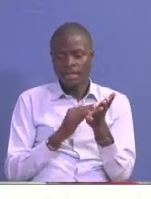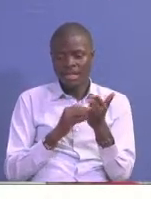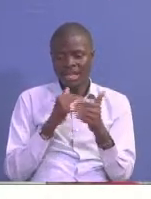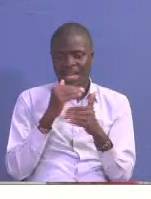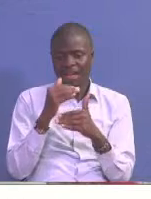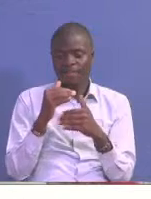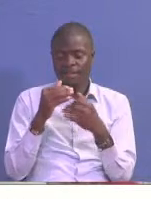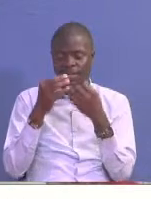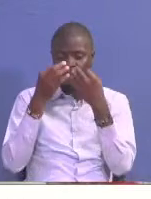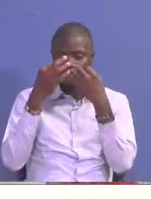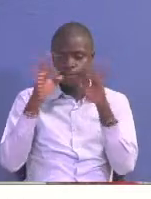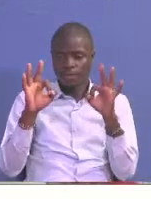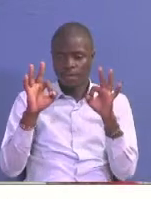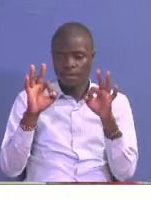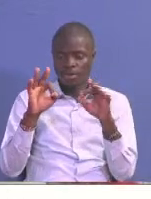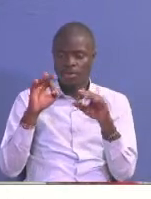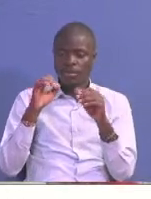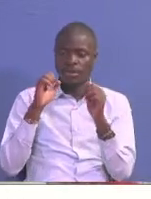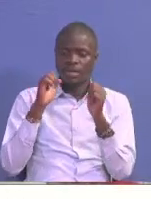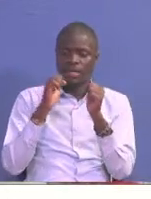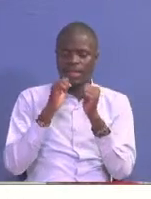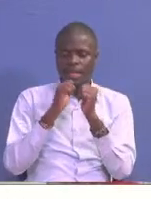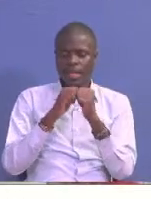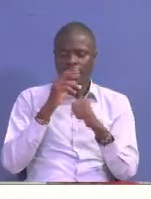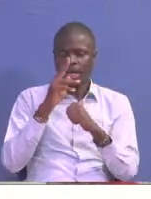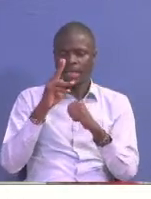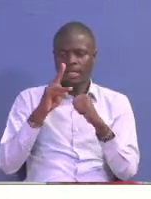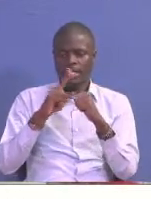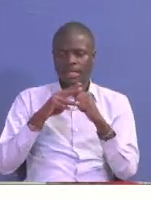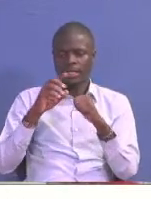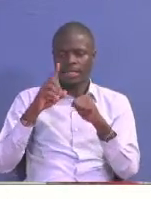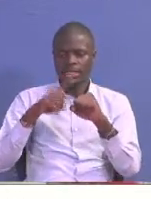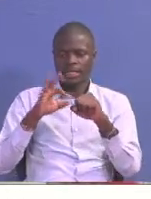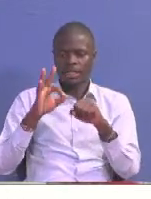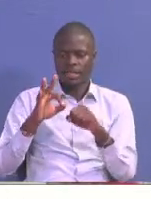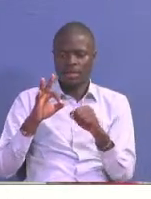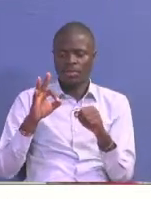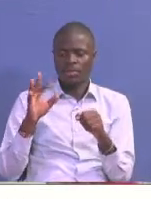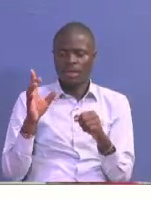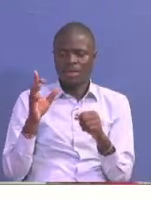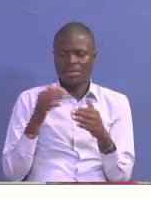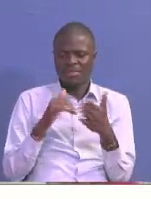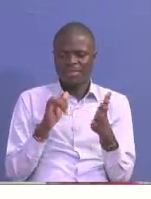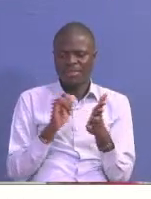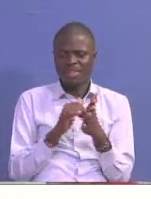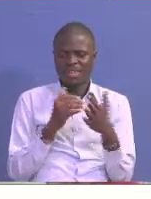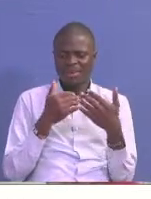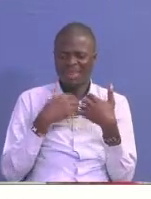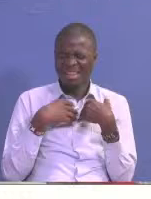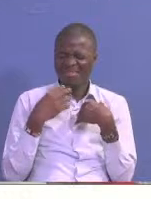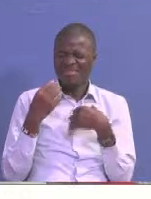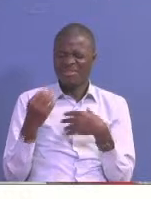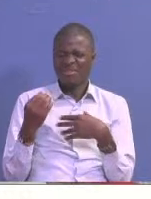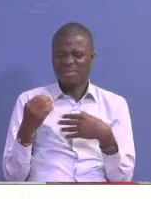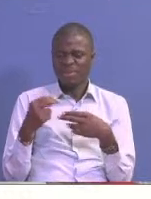our independence in 1963. Before that, we had only a few secondary